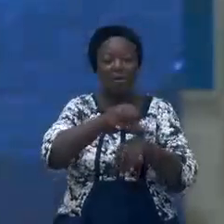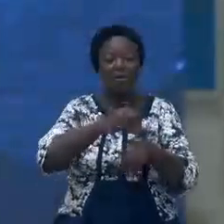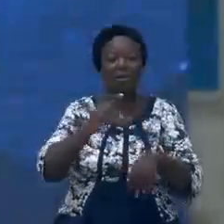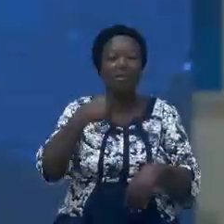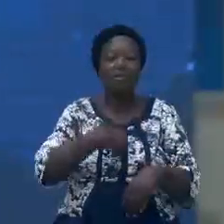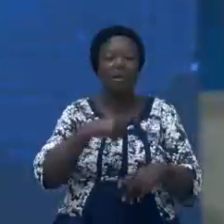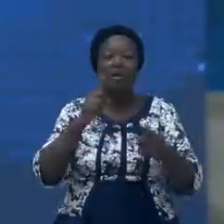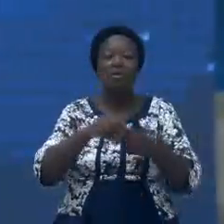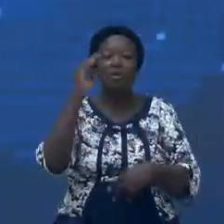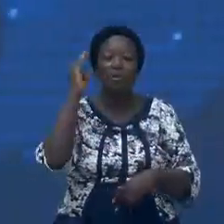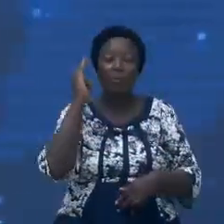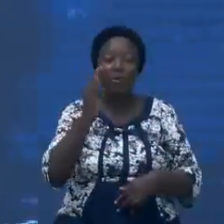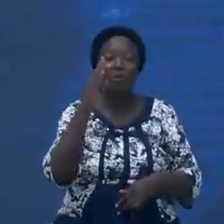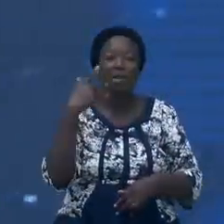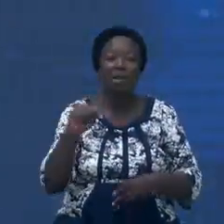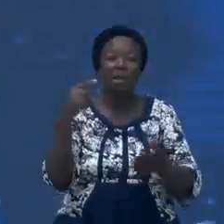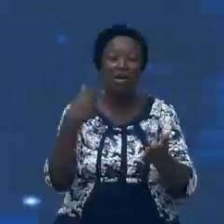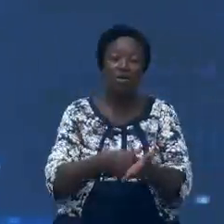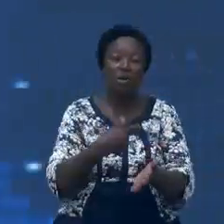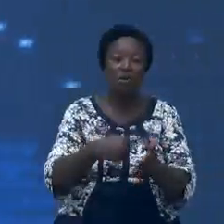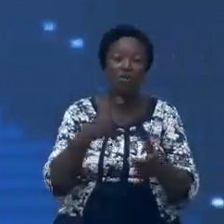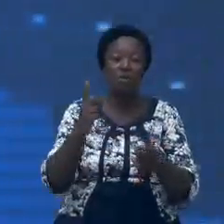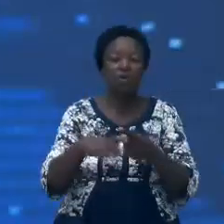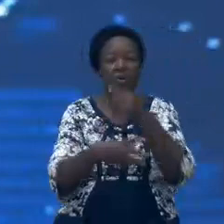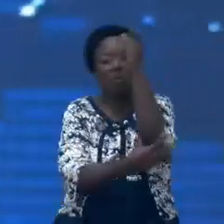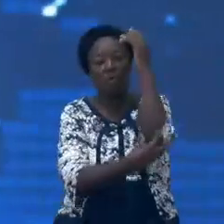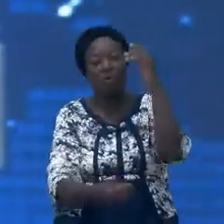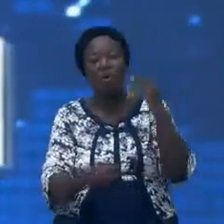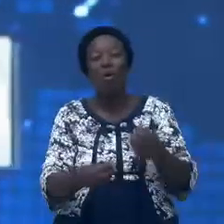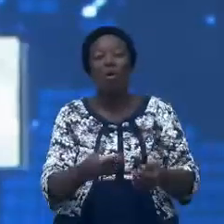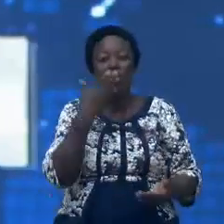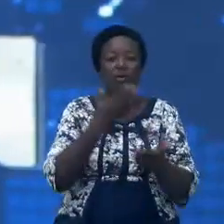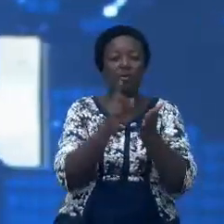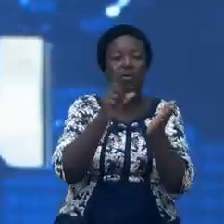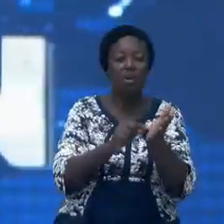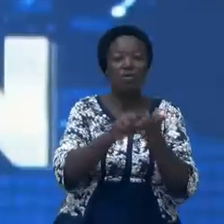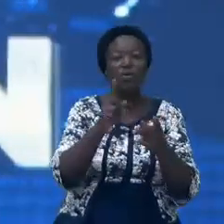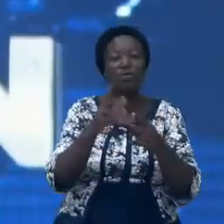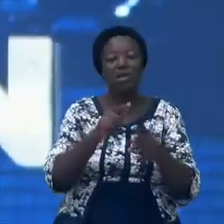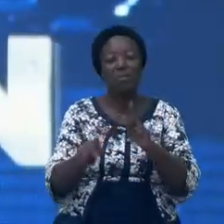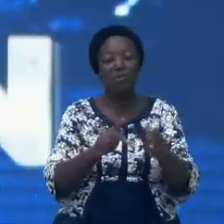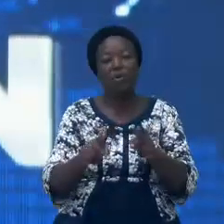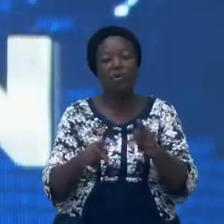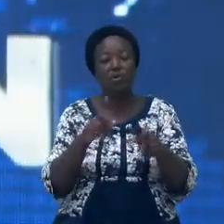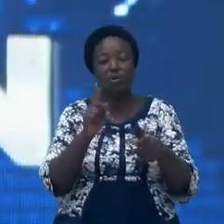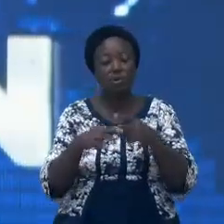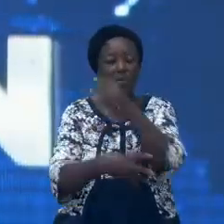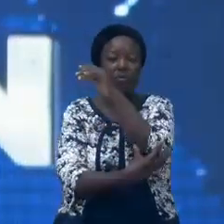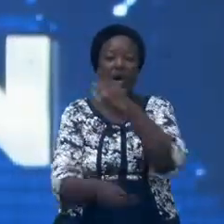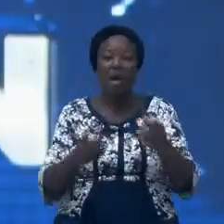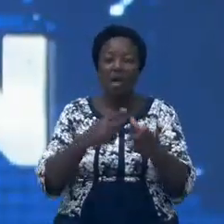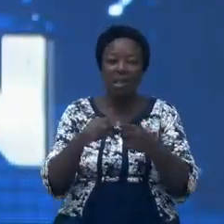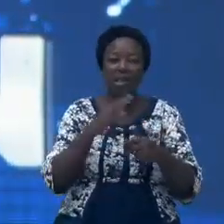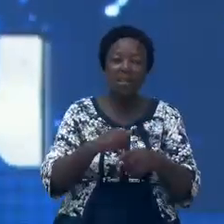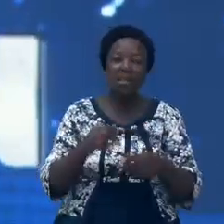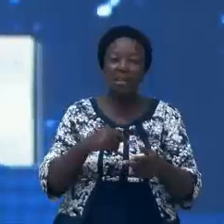is upon me because he has anointed me to preach the gospel to the poor. Good news to the poor.